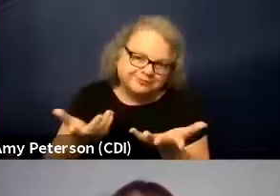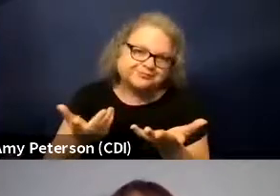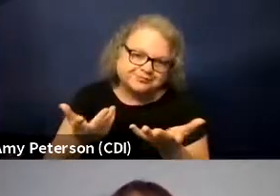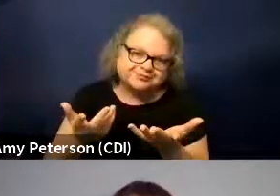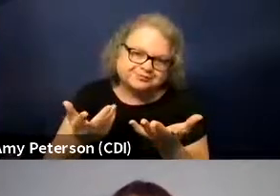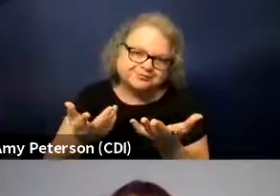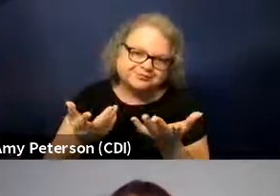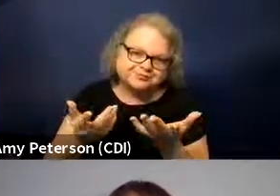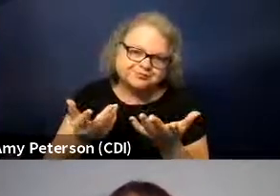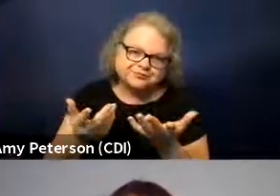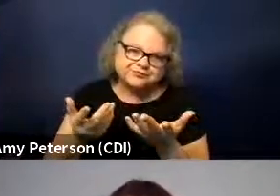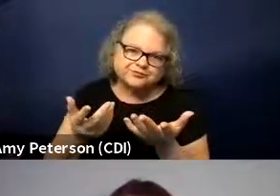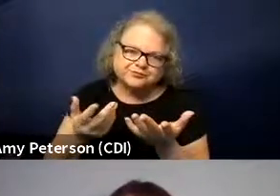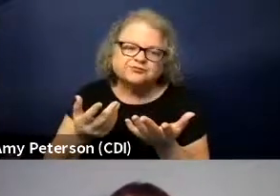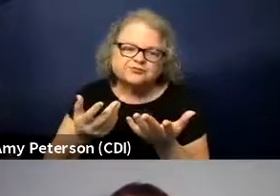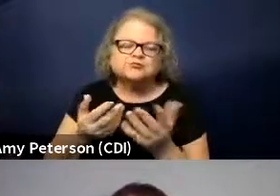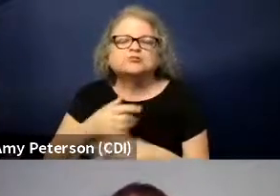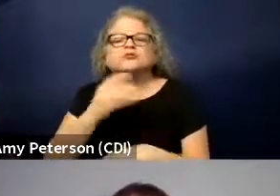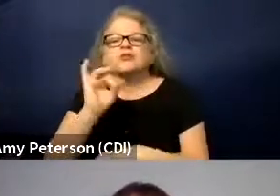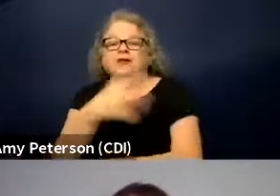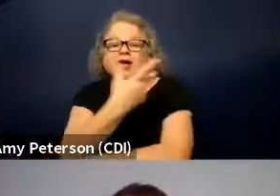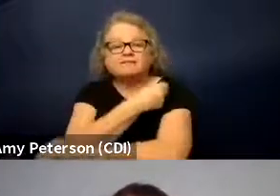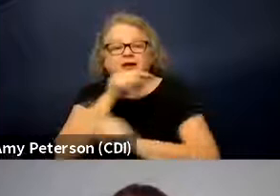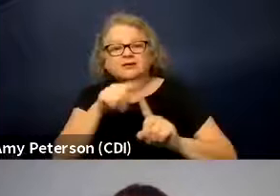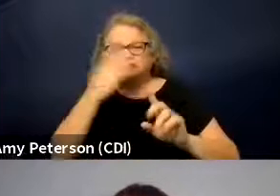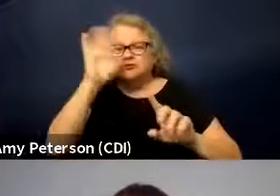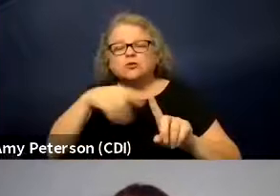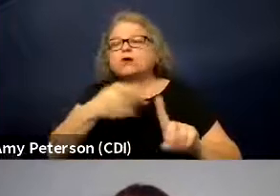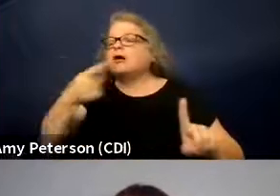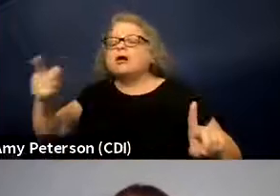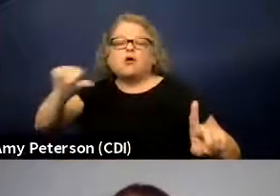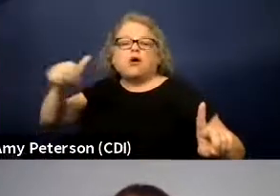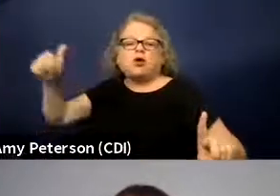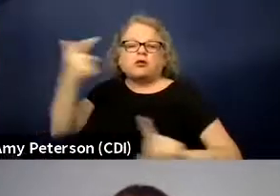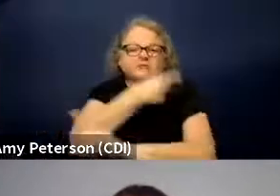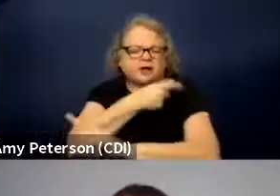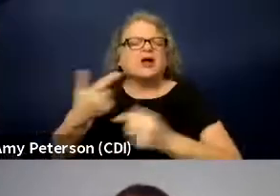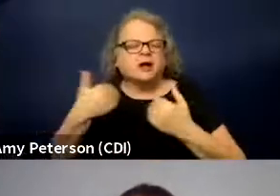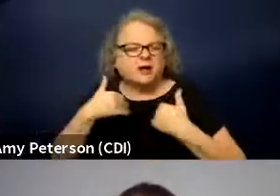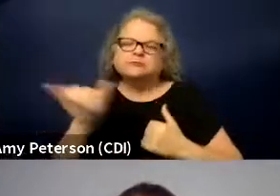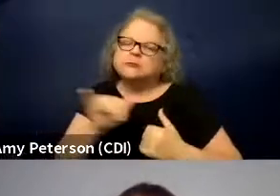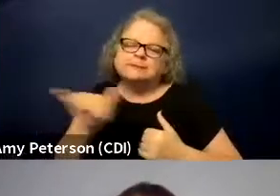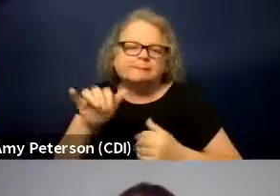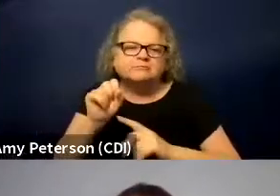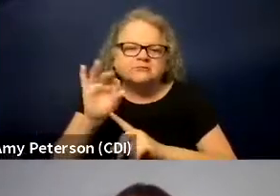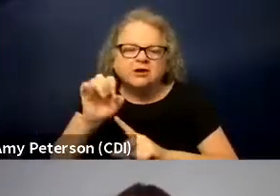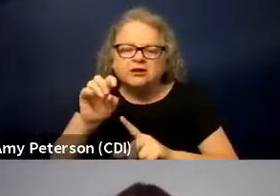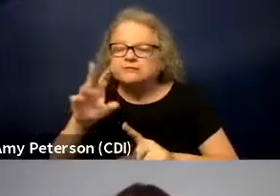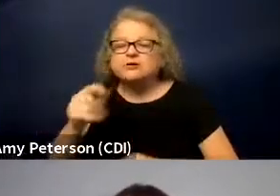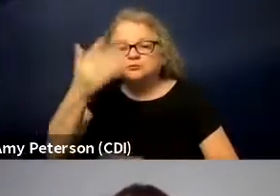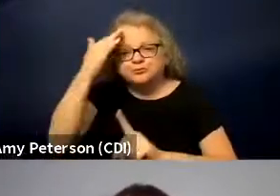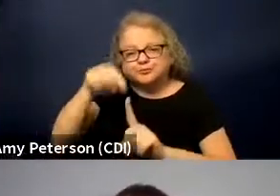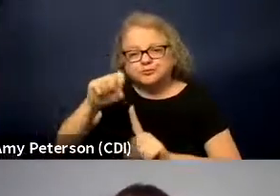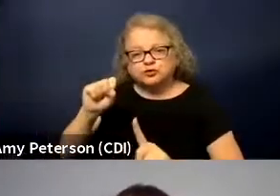The shingles vaccine does create the same kind of side effects, and on average are even a little bit